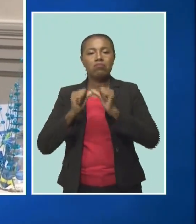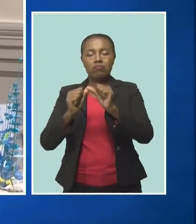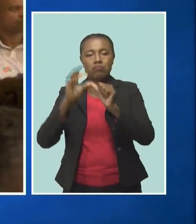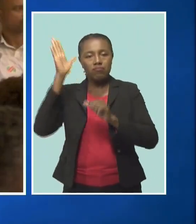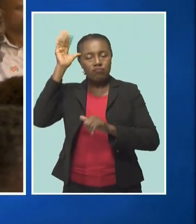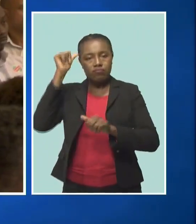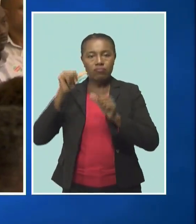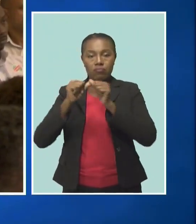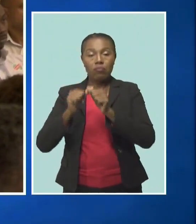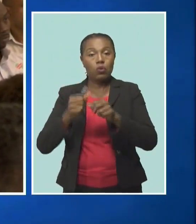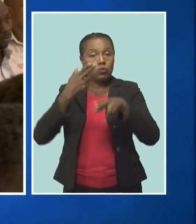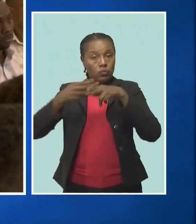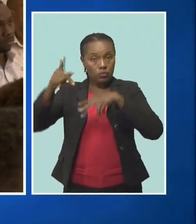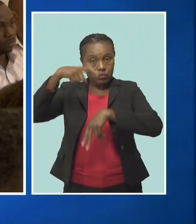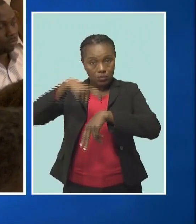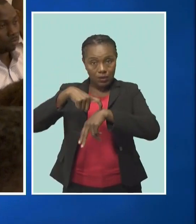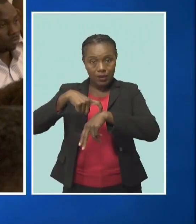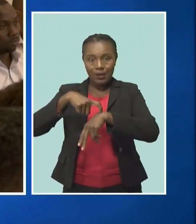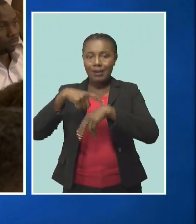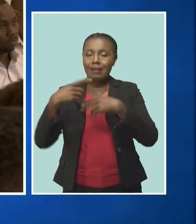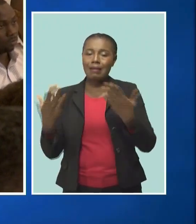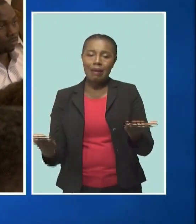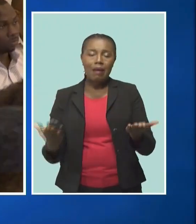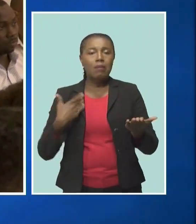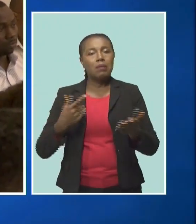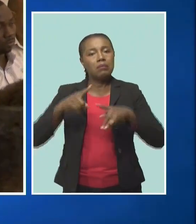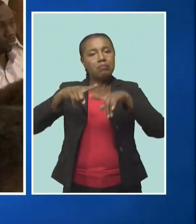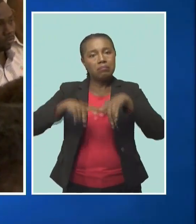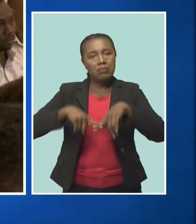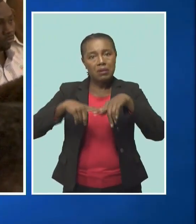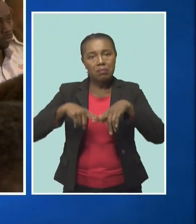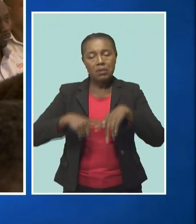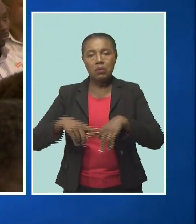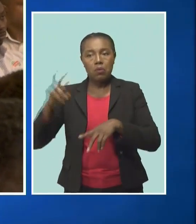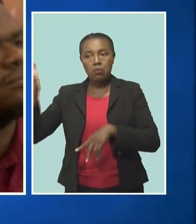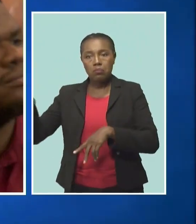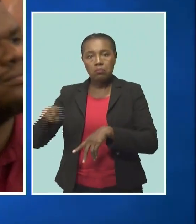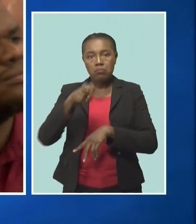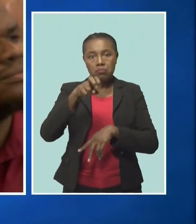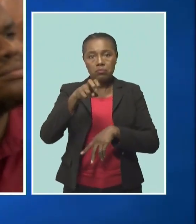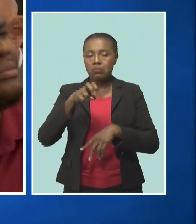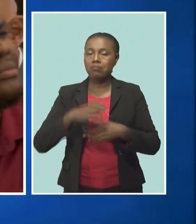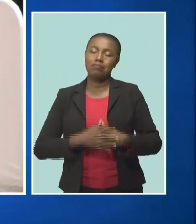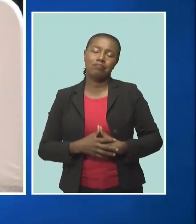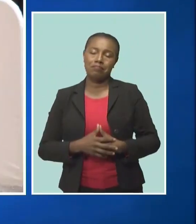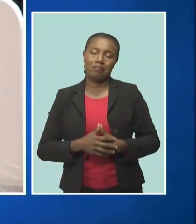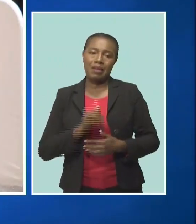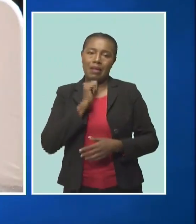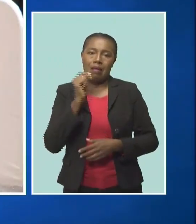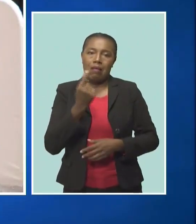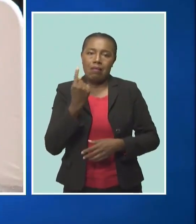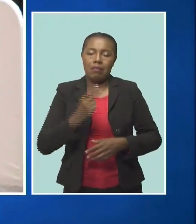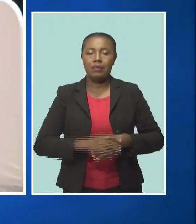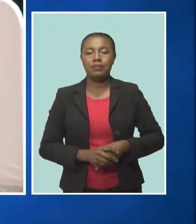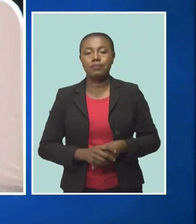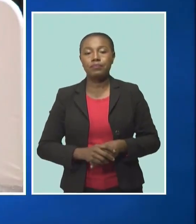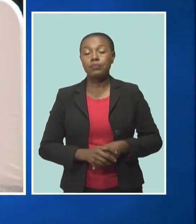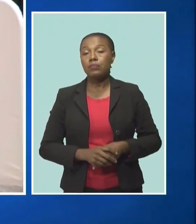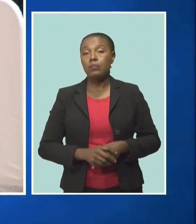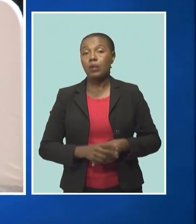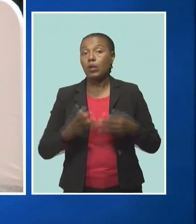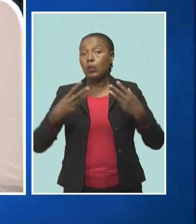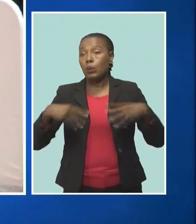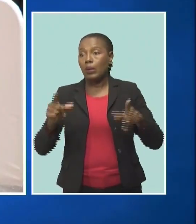in the shortest possible time were not solely dependent on tourism. The way to mitigate the impact of